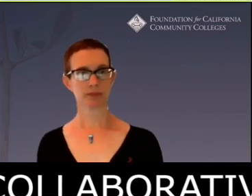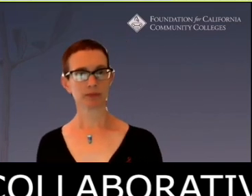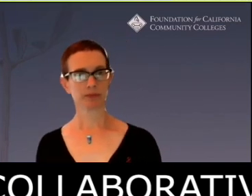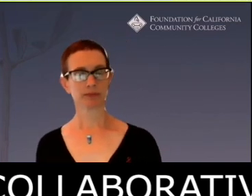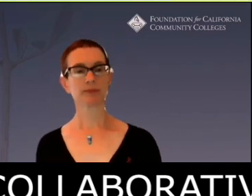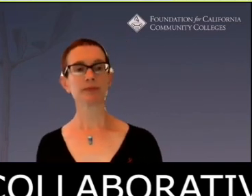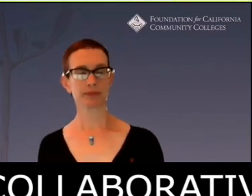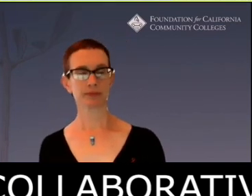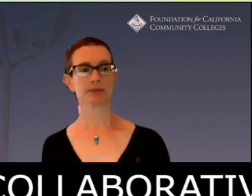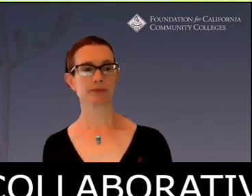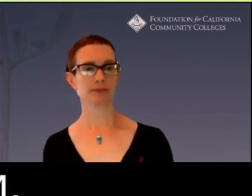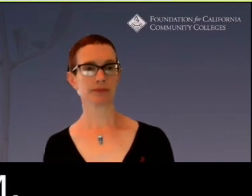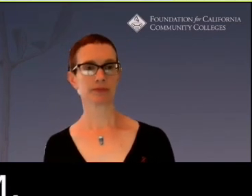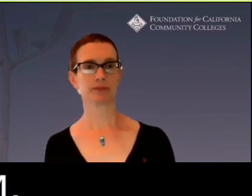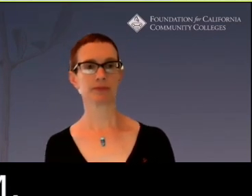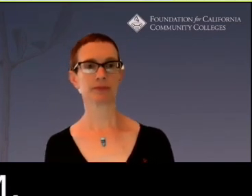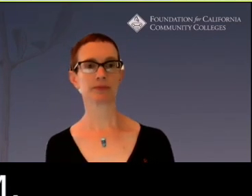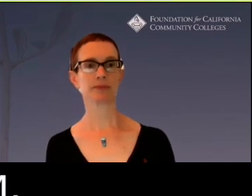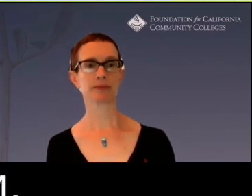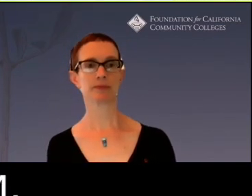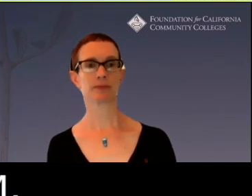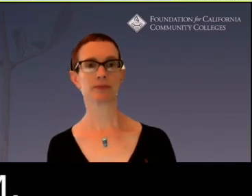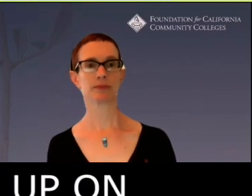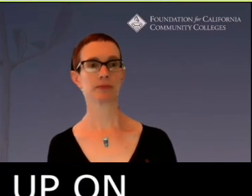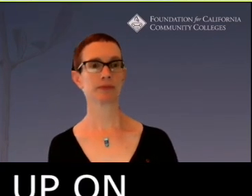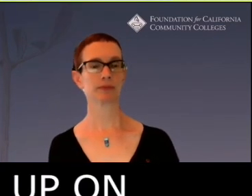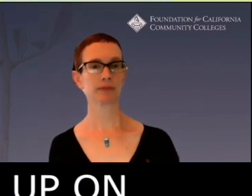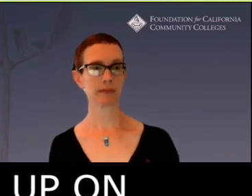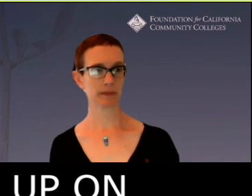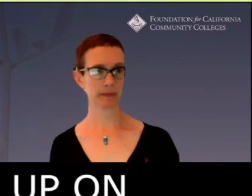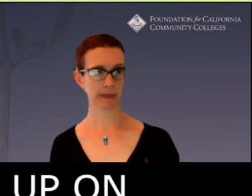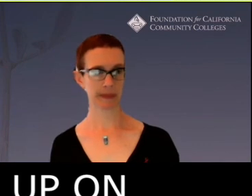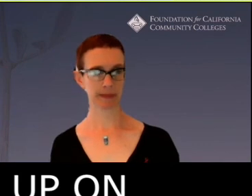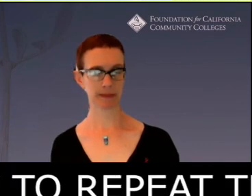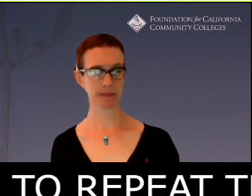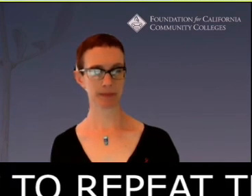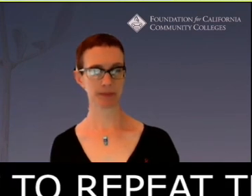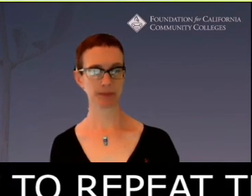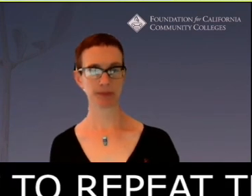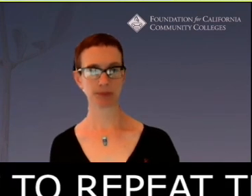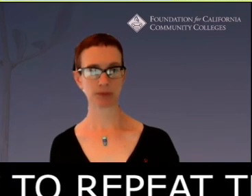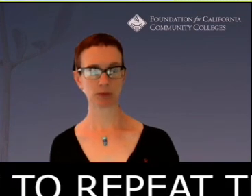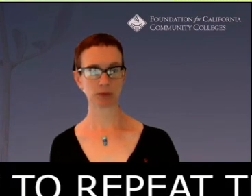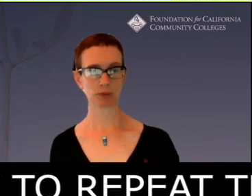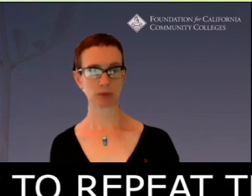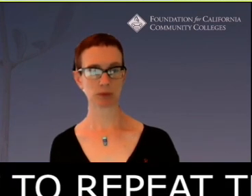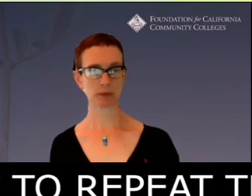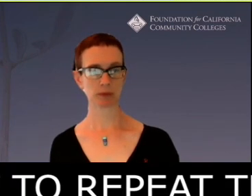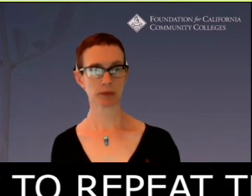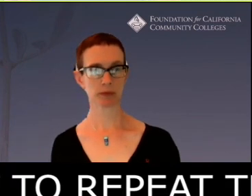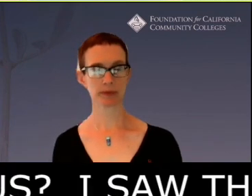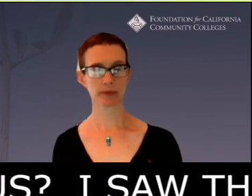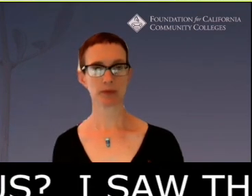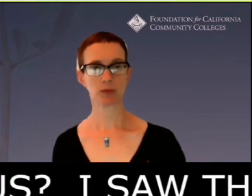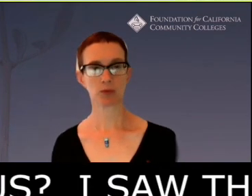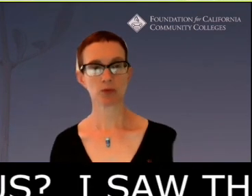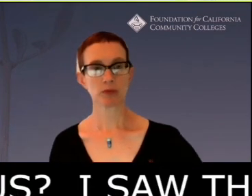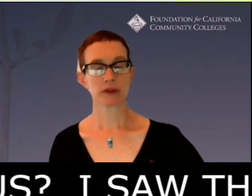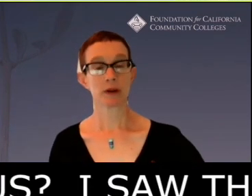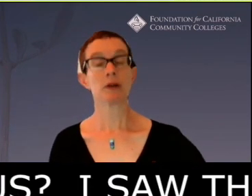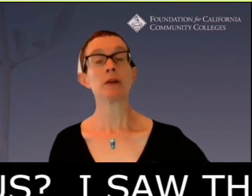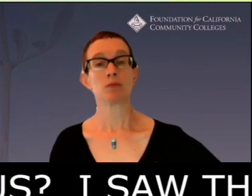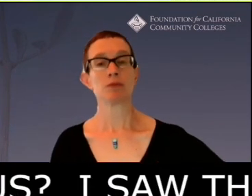Jody, while we're catching up on questions, did you want to repeat the program deadlines for us? I saw that question pop up a couple times on the